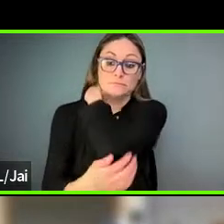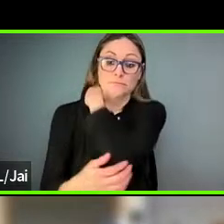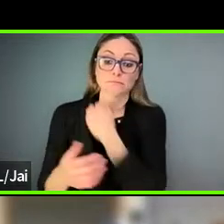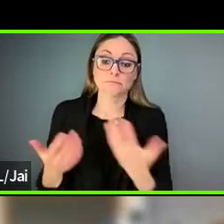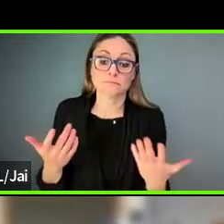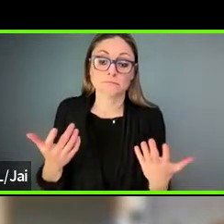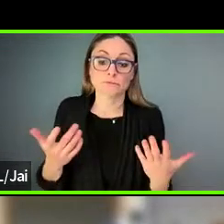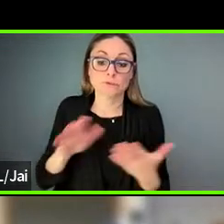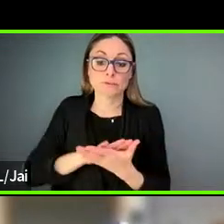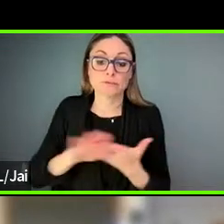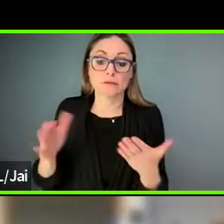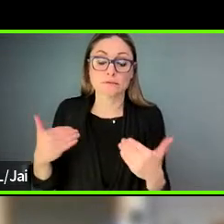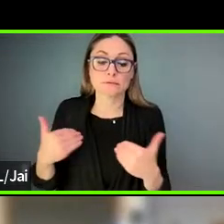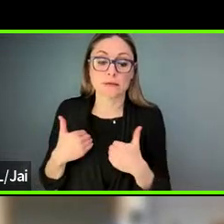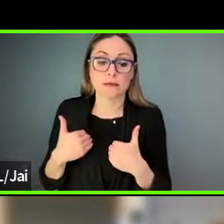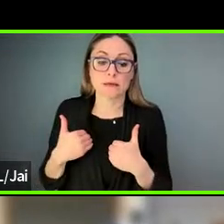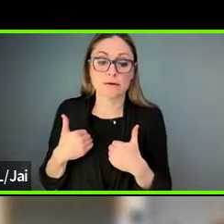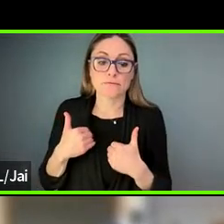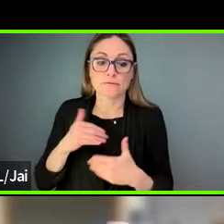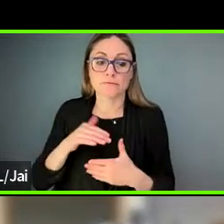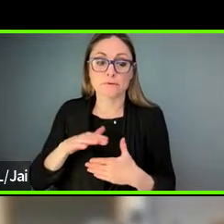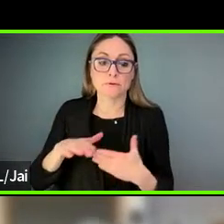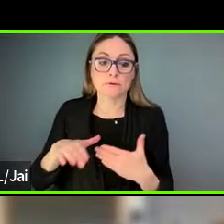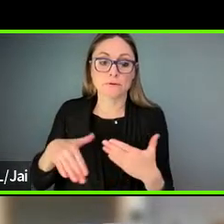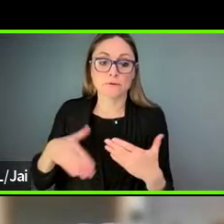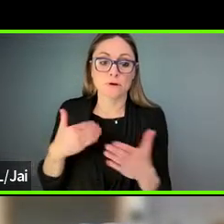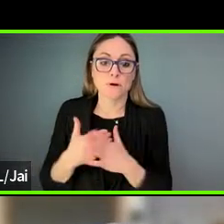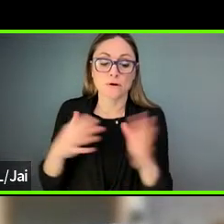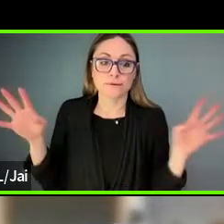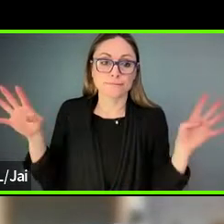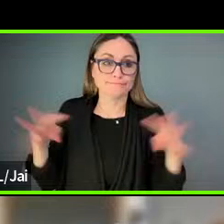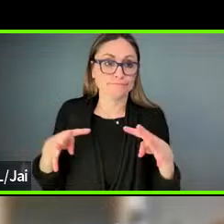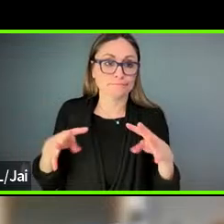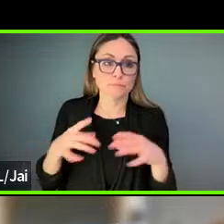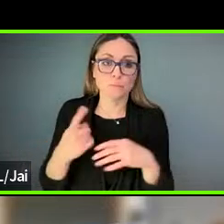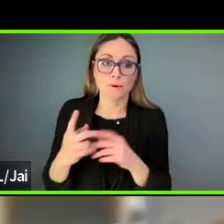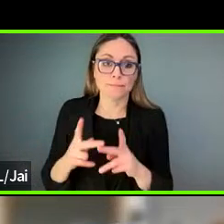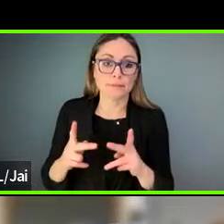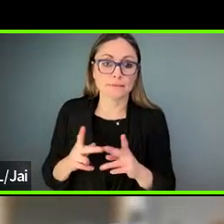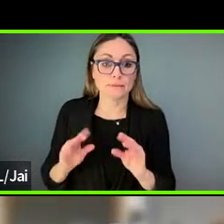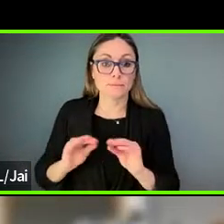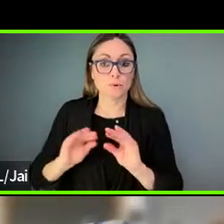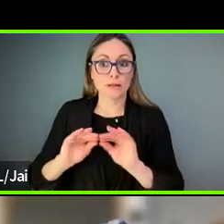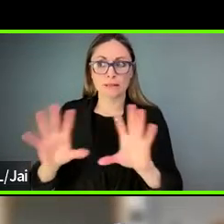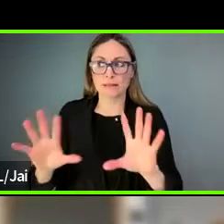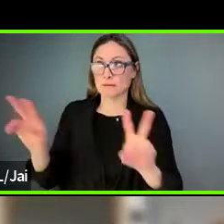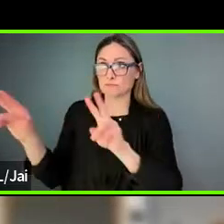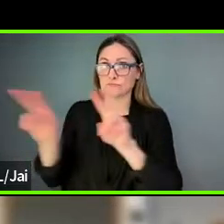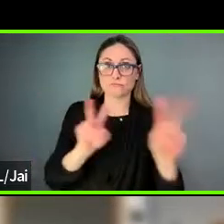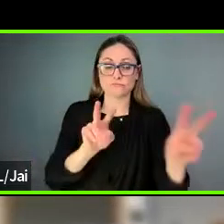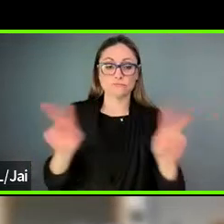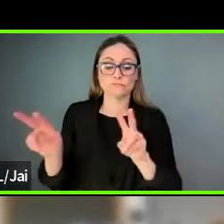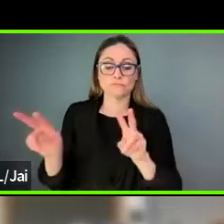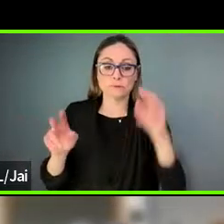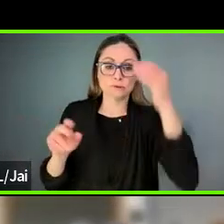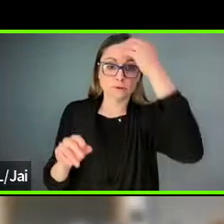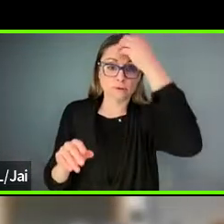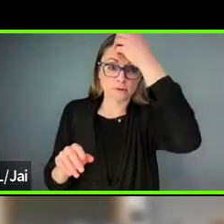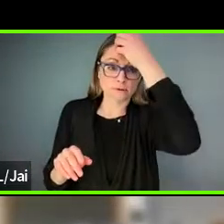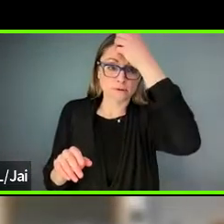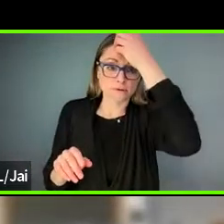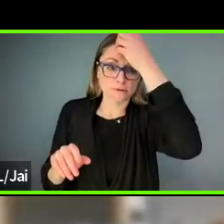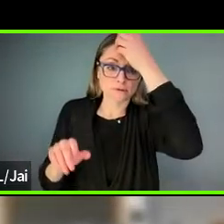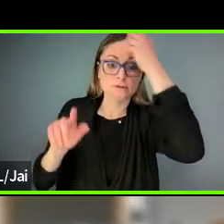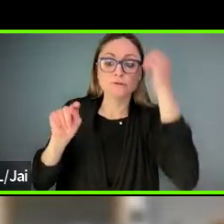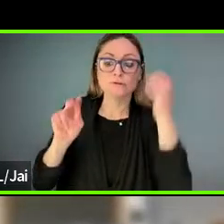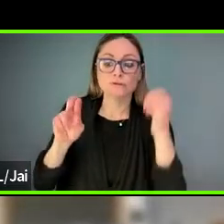have all the eyes in one place, and to be the clearest sight lines. TriMet prefers